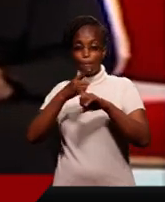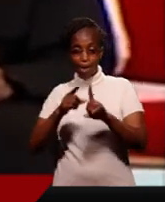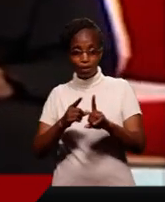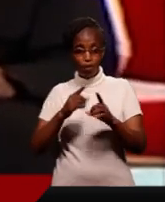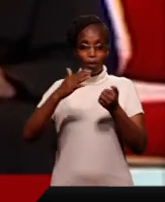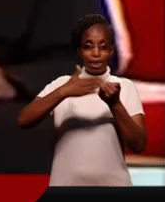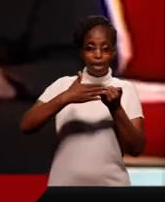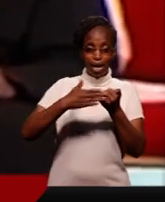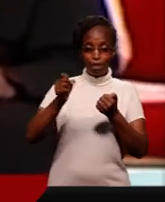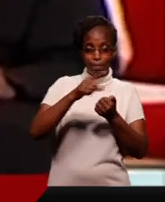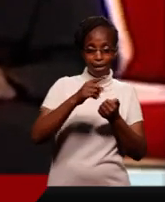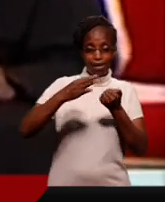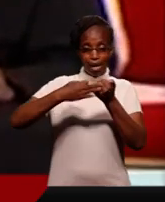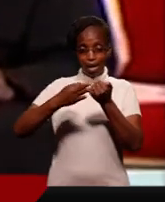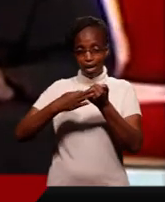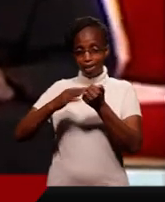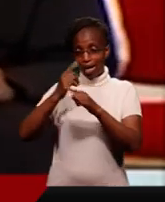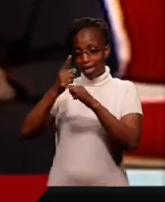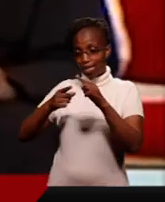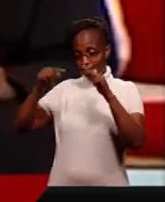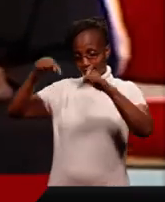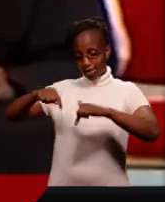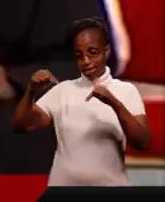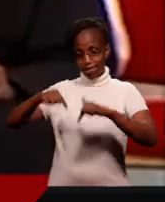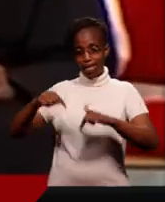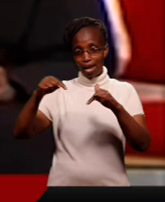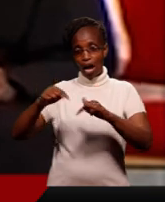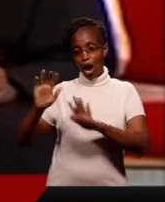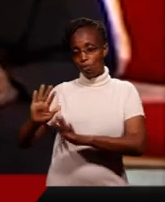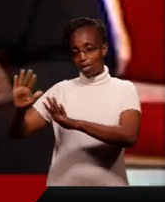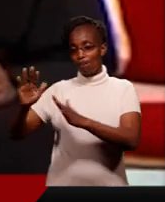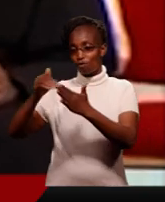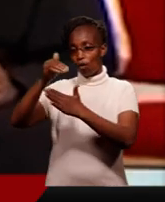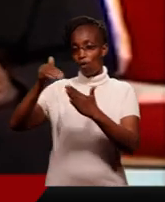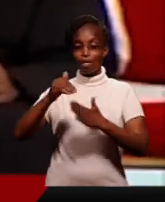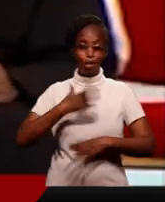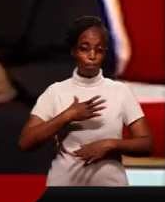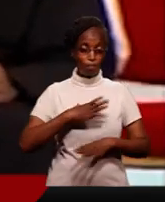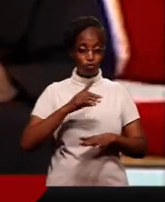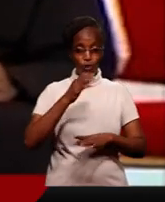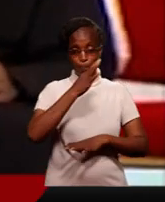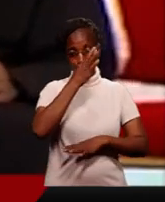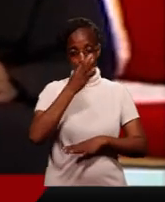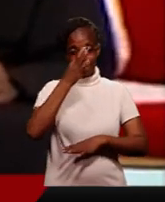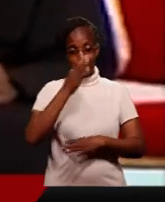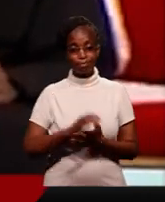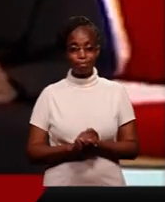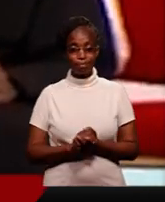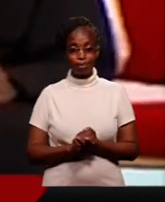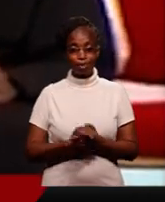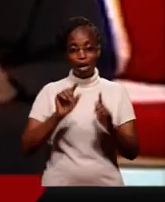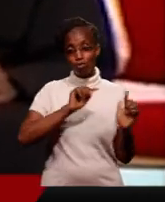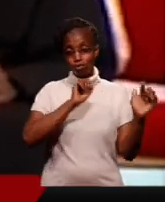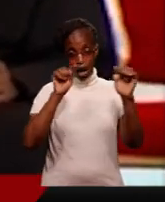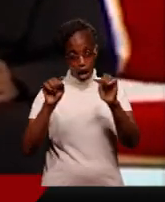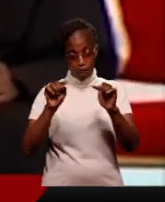August this year, I'll lead my people hapa hawa watu wanyeri watu wakeni hawa wote. I'll lead them to come and vote for